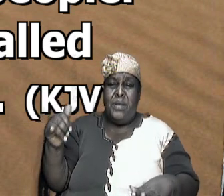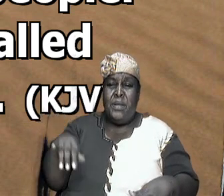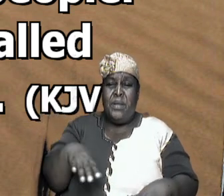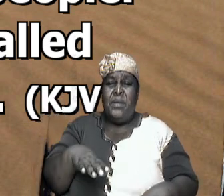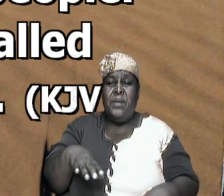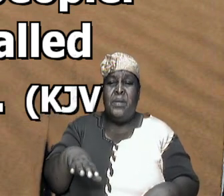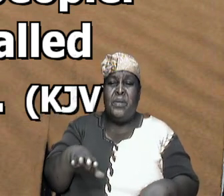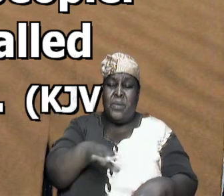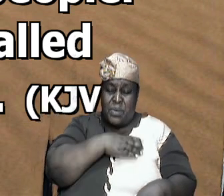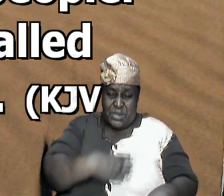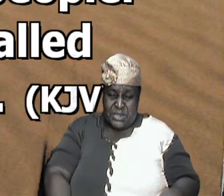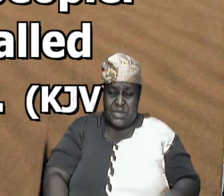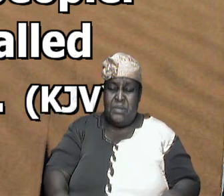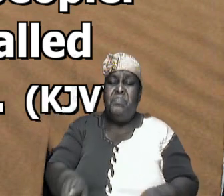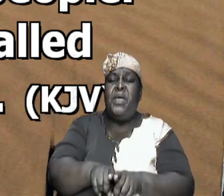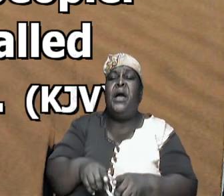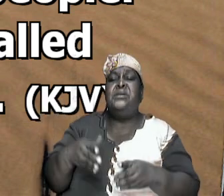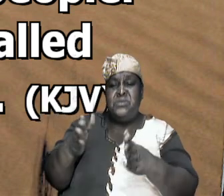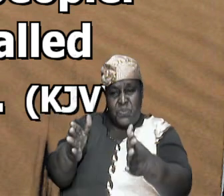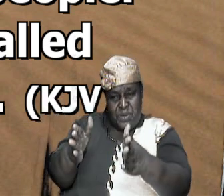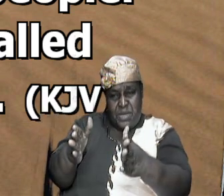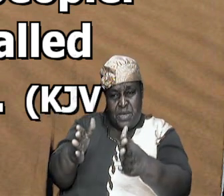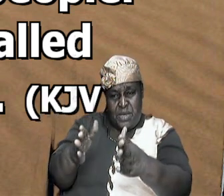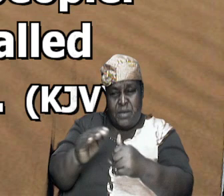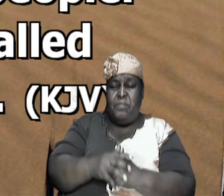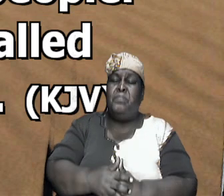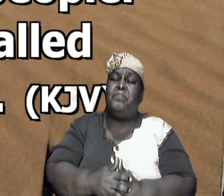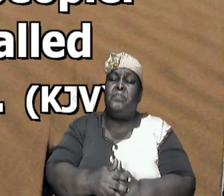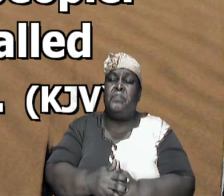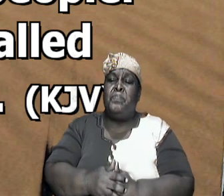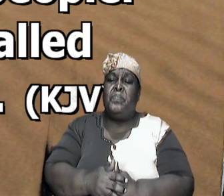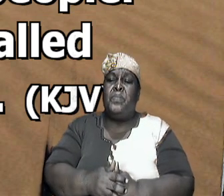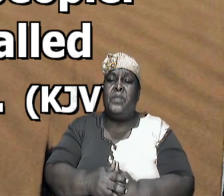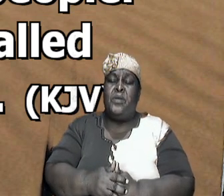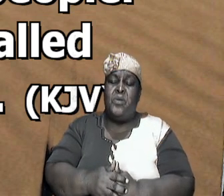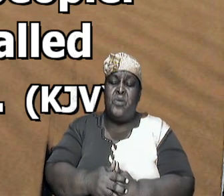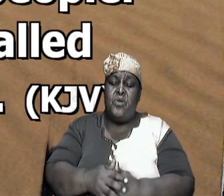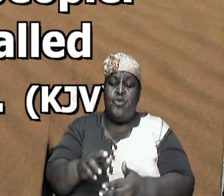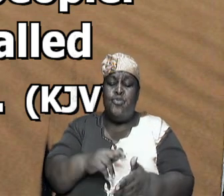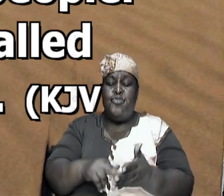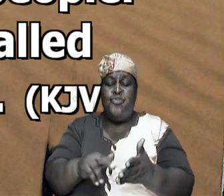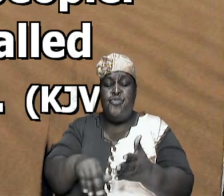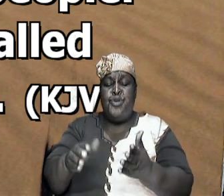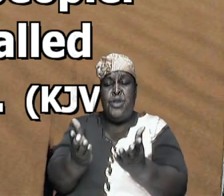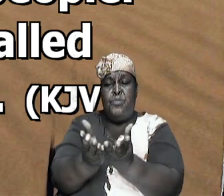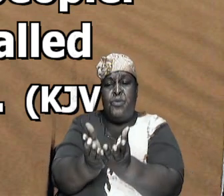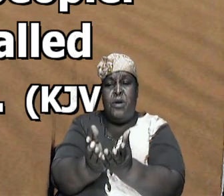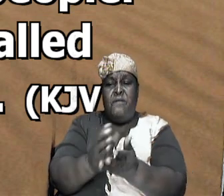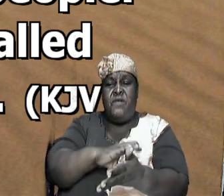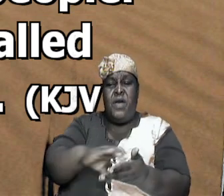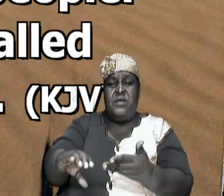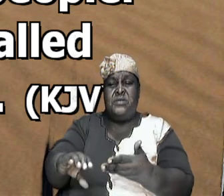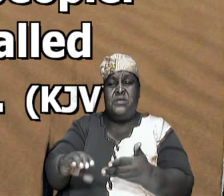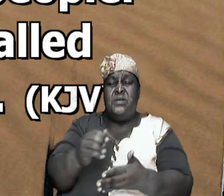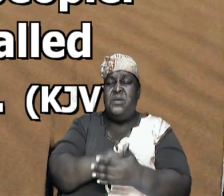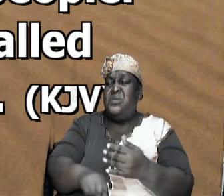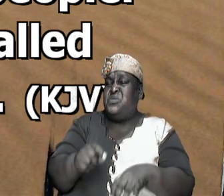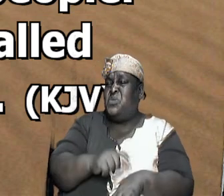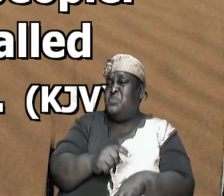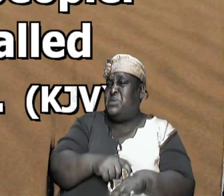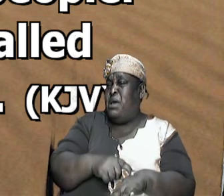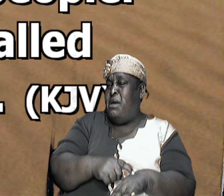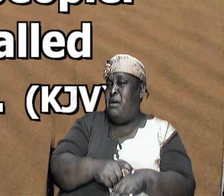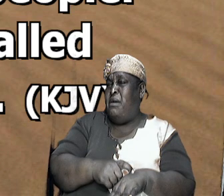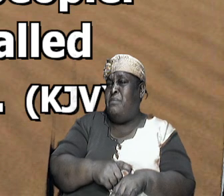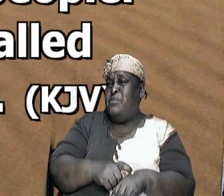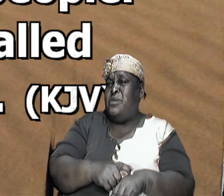Christianity was referred to as the way. If you read the book of Acts, sometimes you will hear the writer talk about the way or